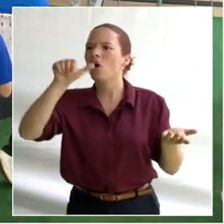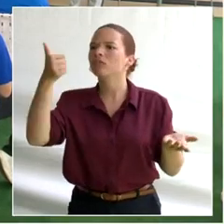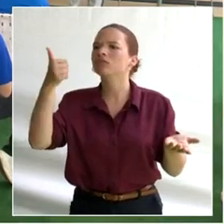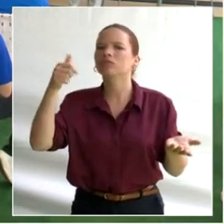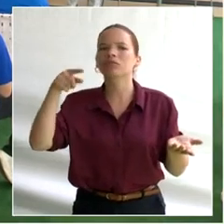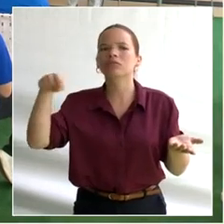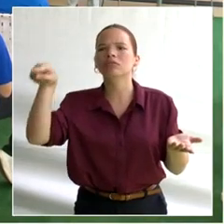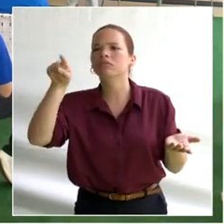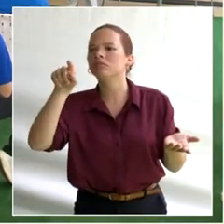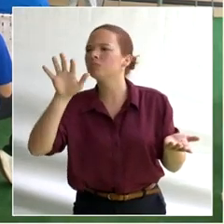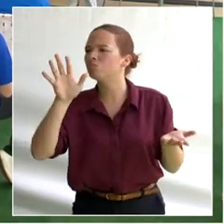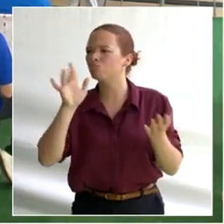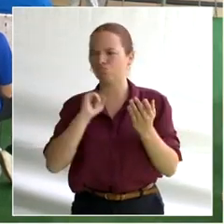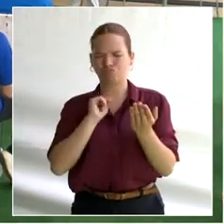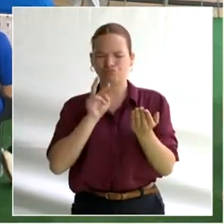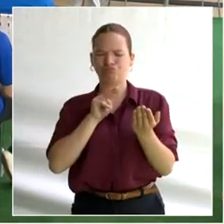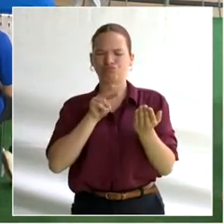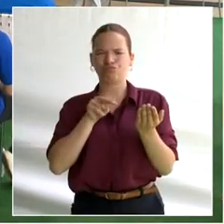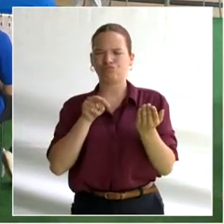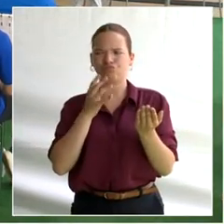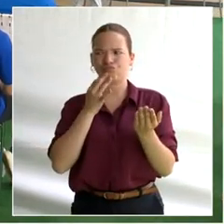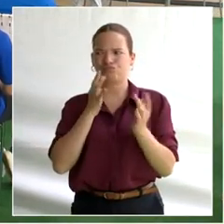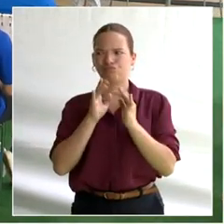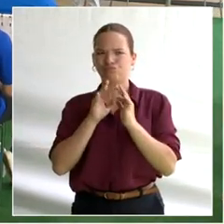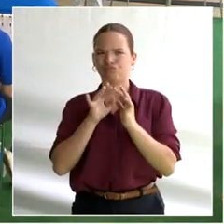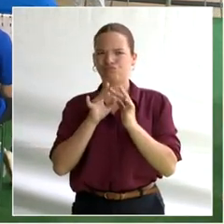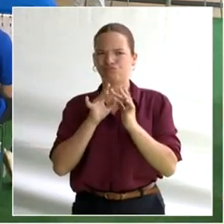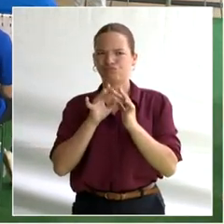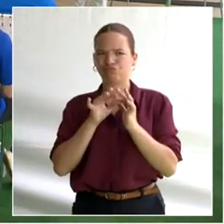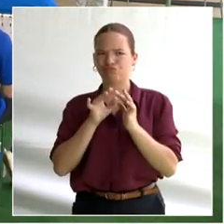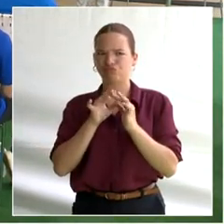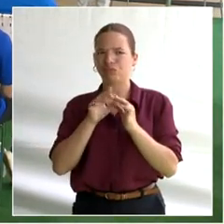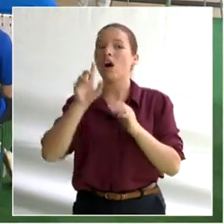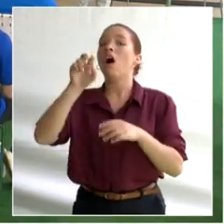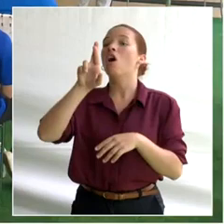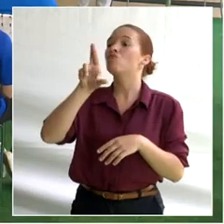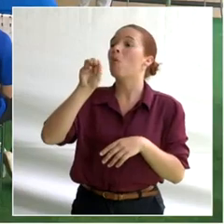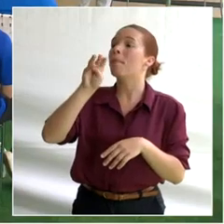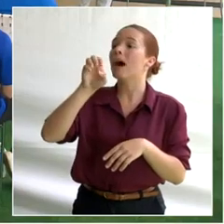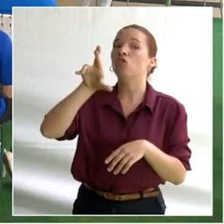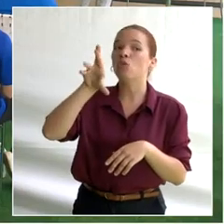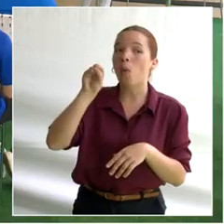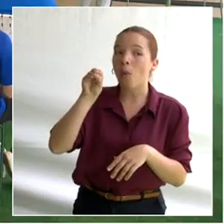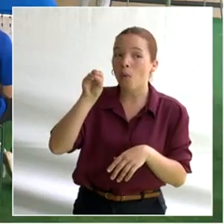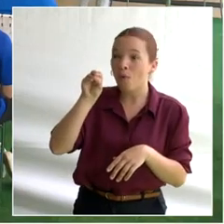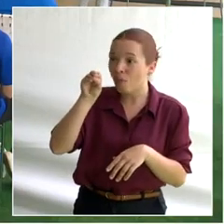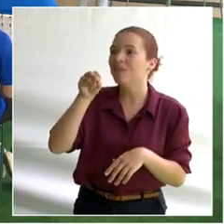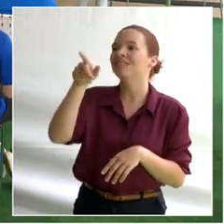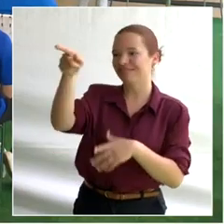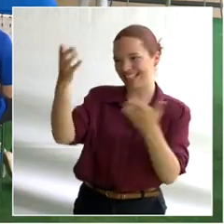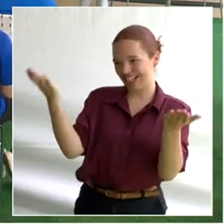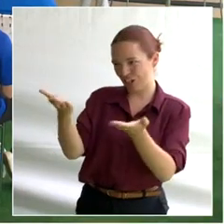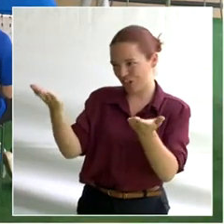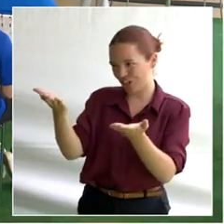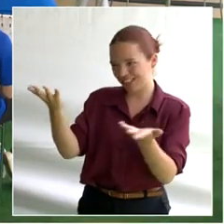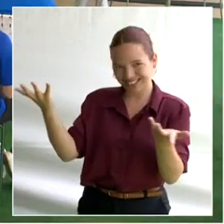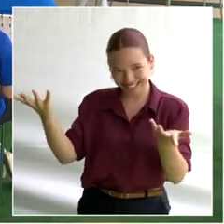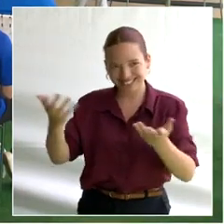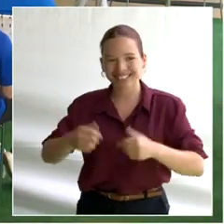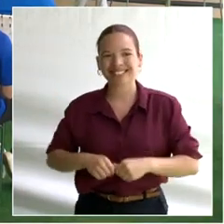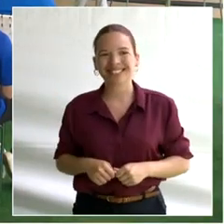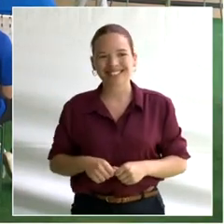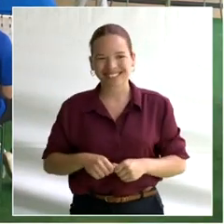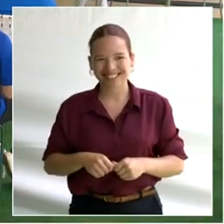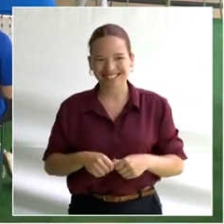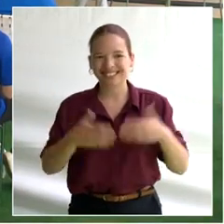supervisor, Cristina Romero, she's here. Hola, Cristina. Bienvenidos. And we also have some other guests who are going to be here in a moment. We